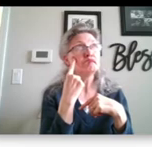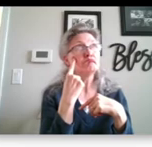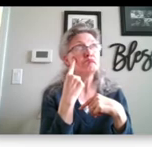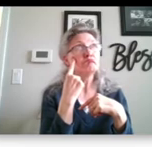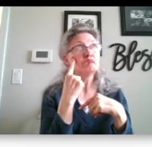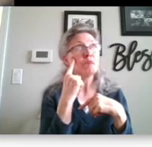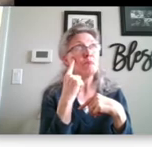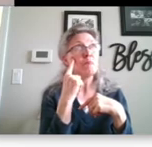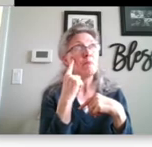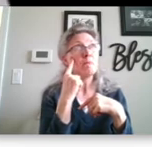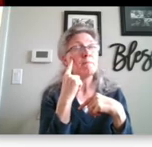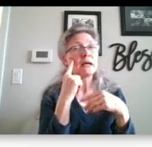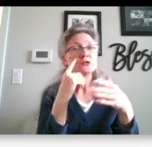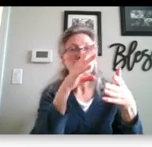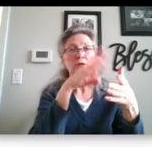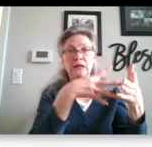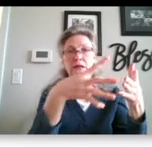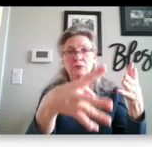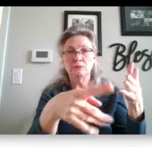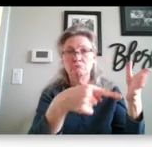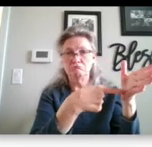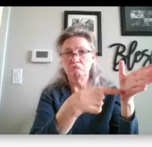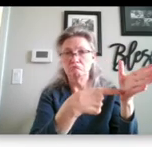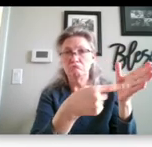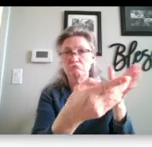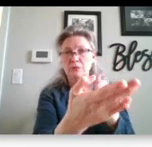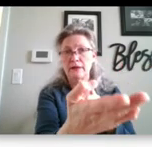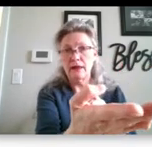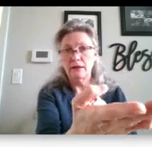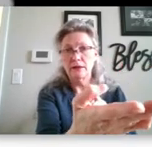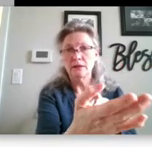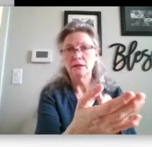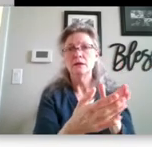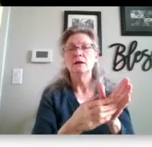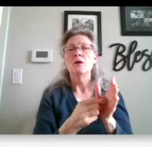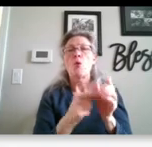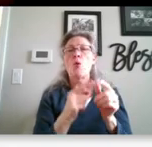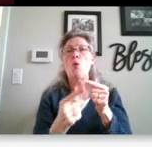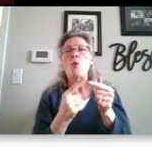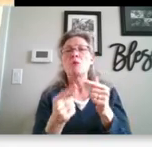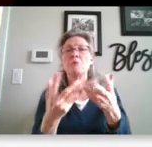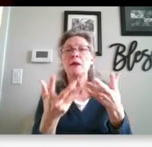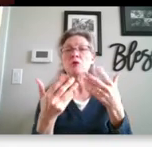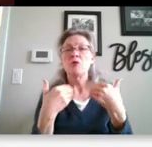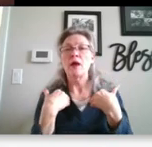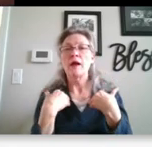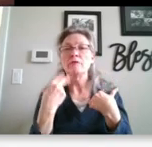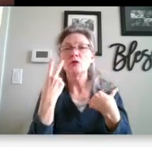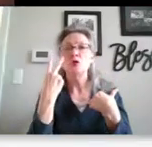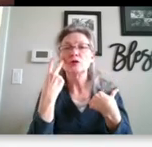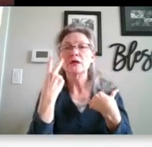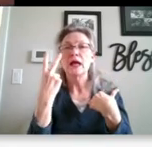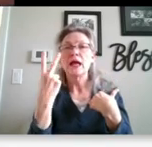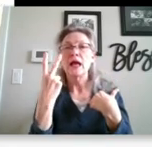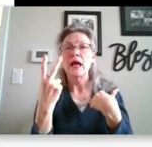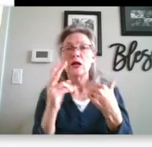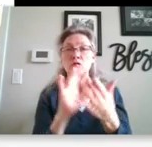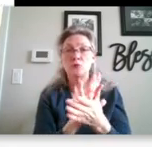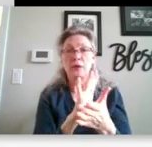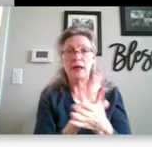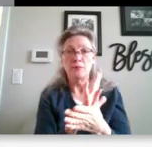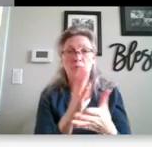our table like this, or you might have looked at your reference sheet,